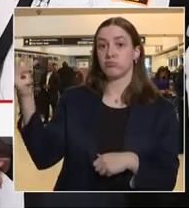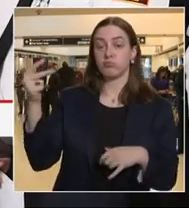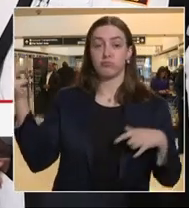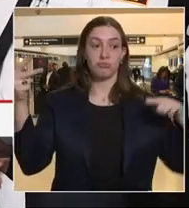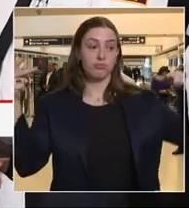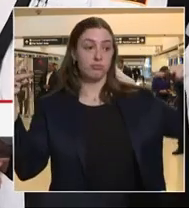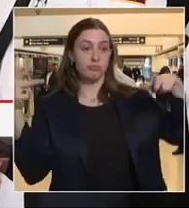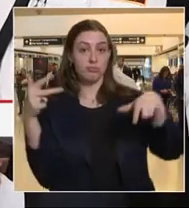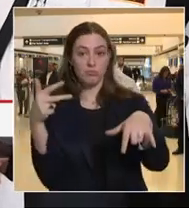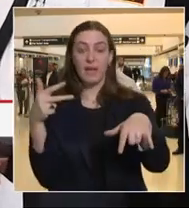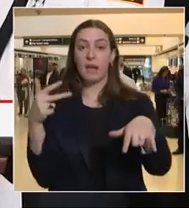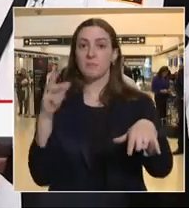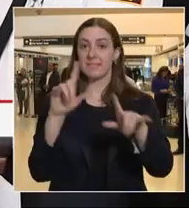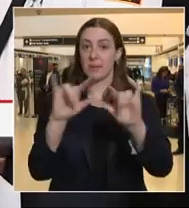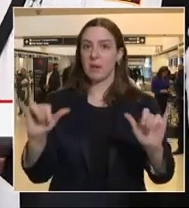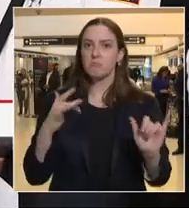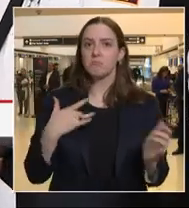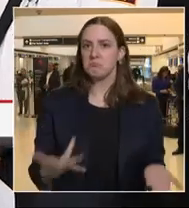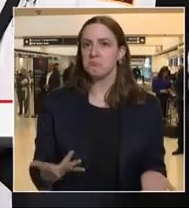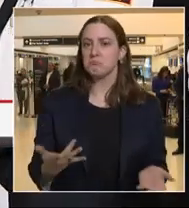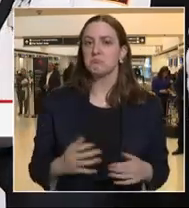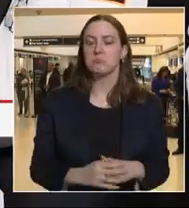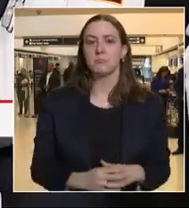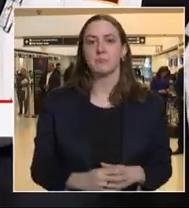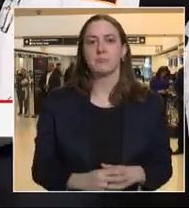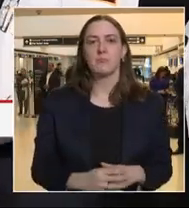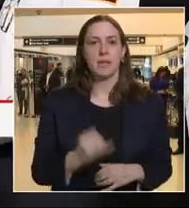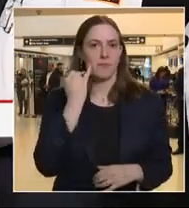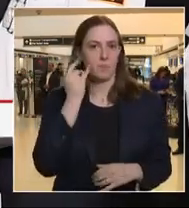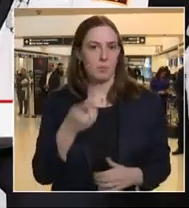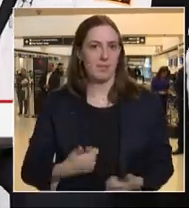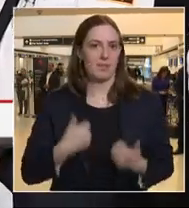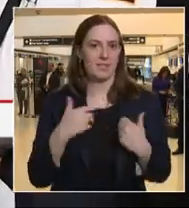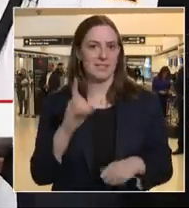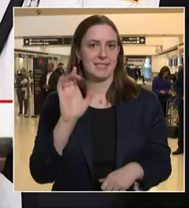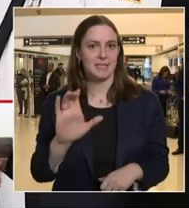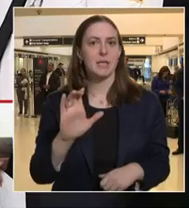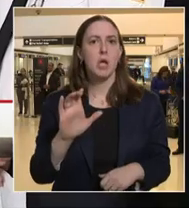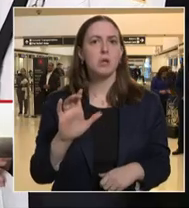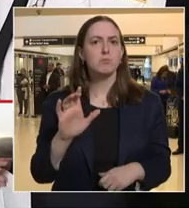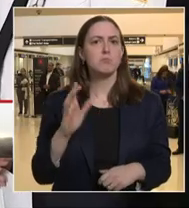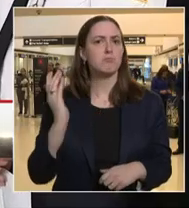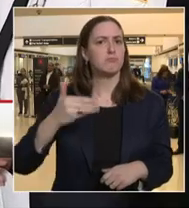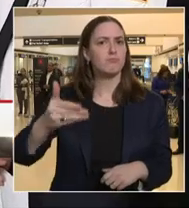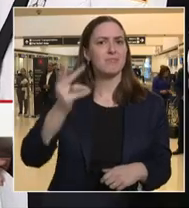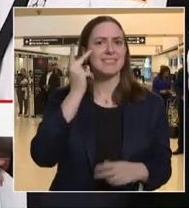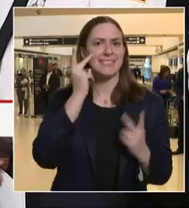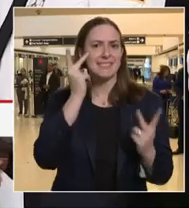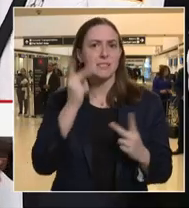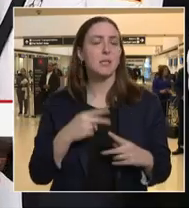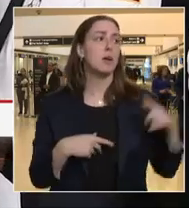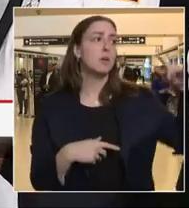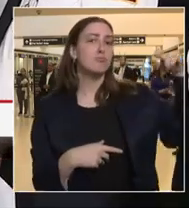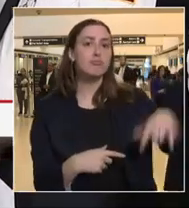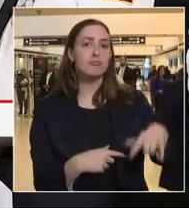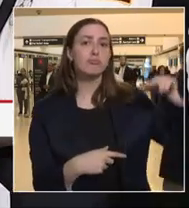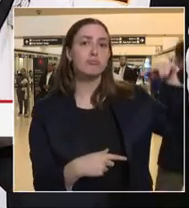and aircraft landing at DCA. And again, if you live in the area, you'll see that frequently